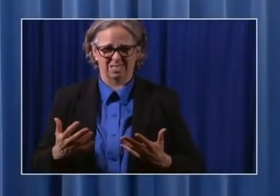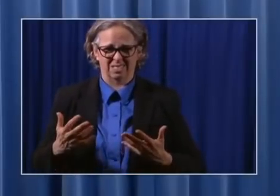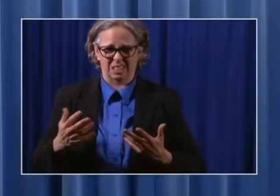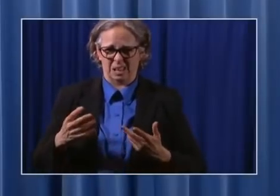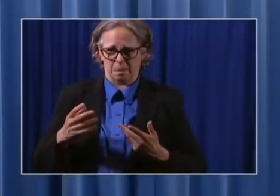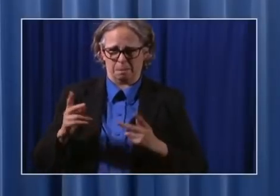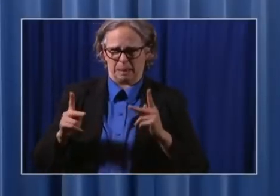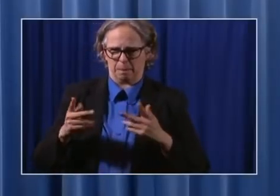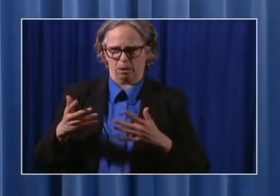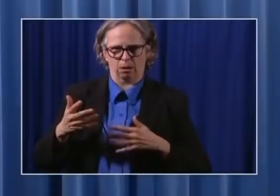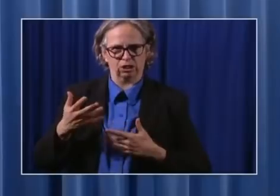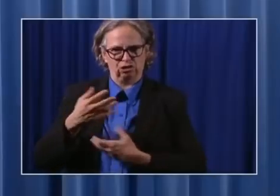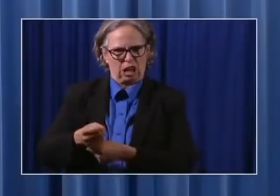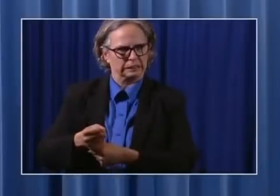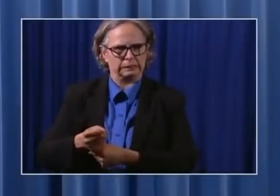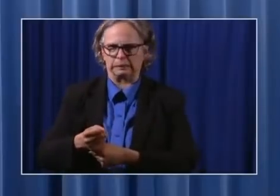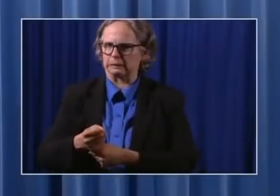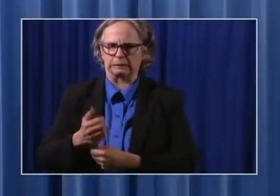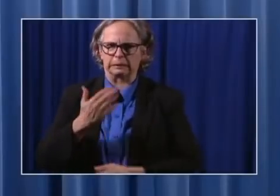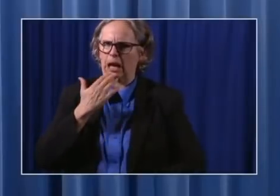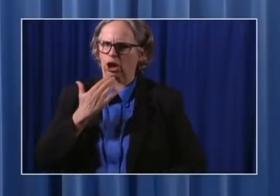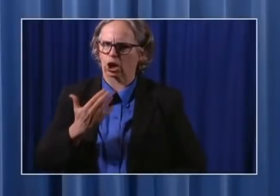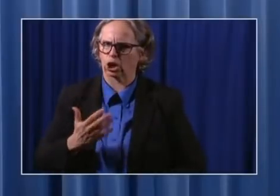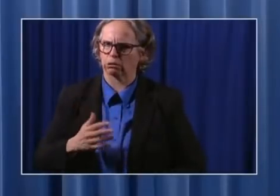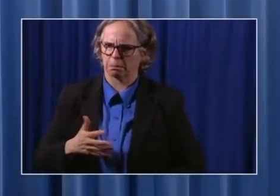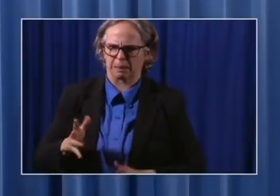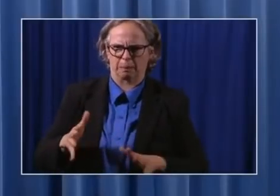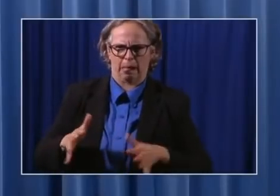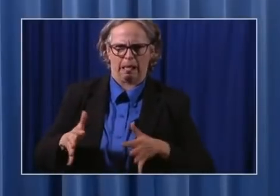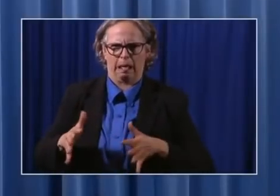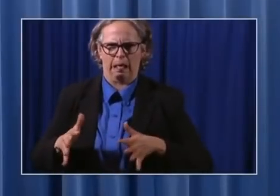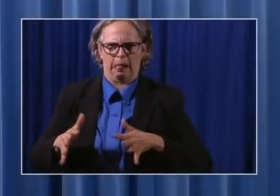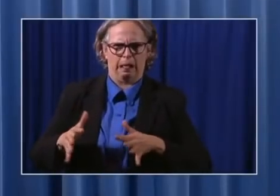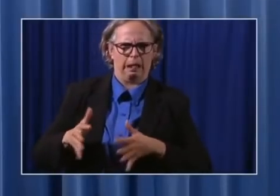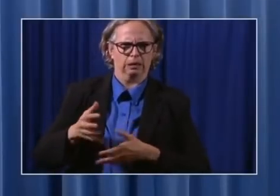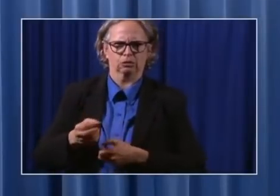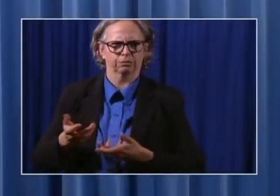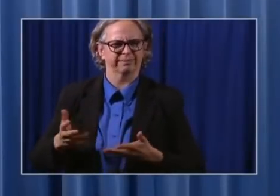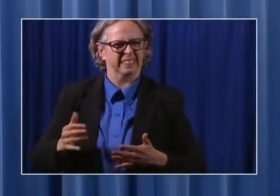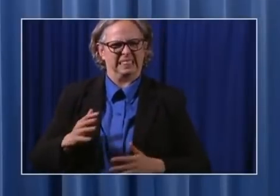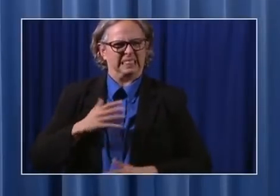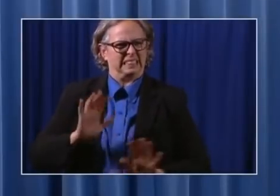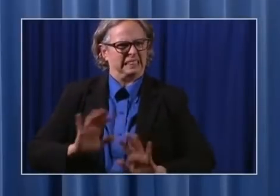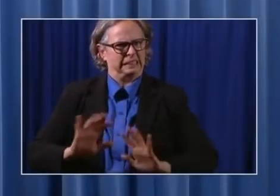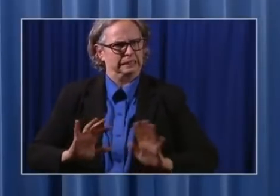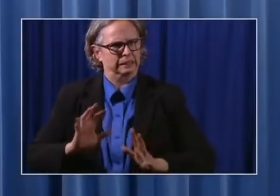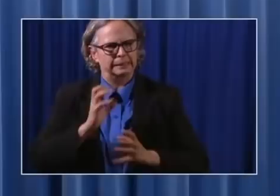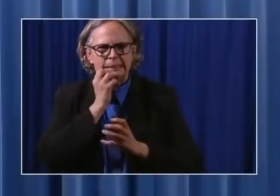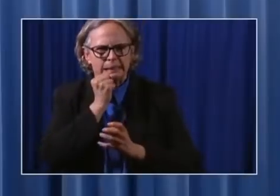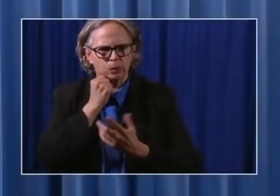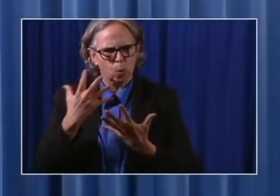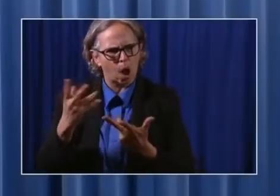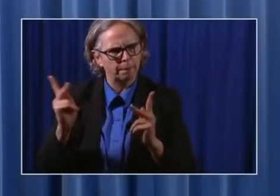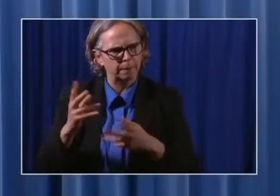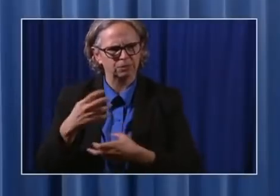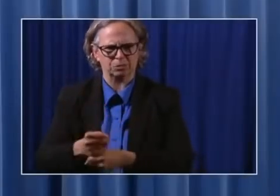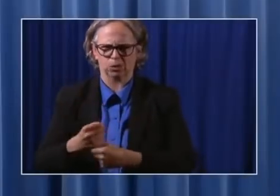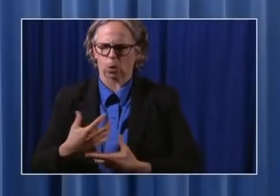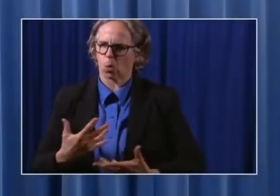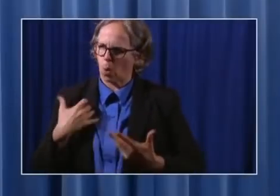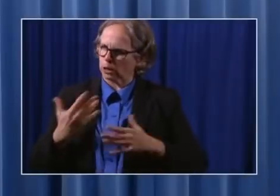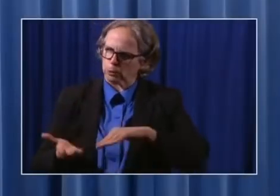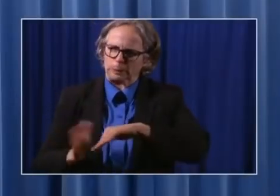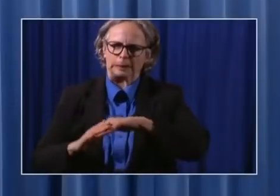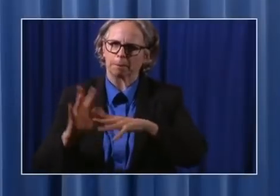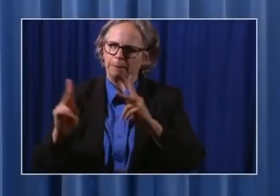Householder. That is not good for this state. If you recall, the first thing I said about